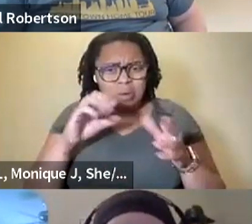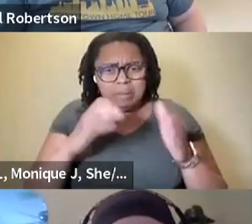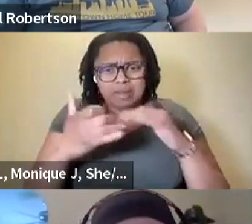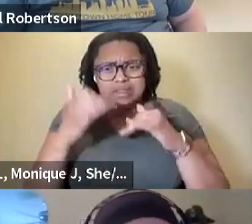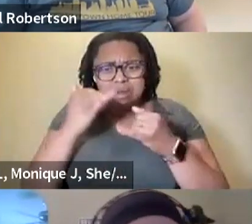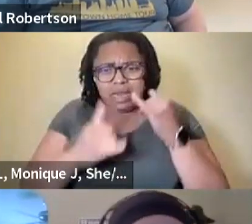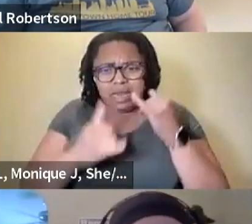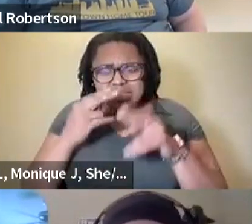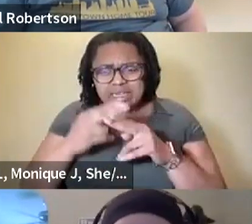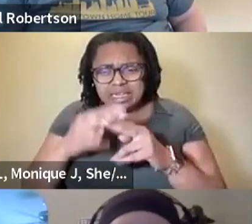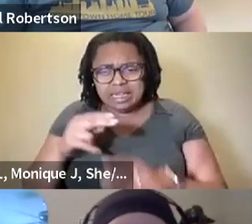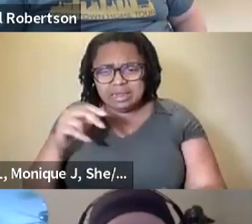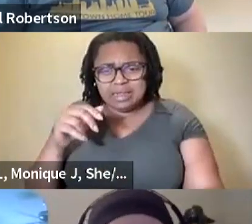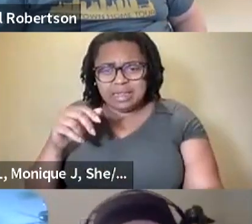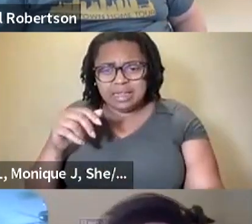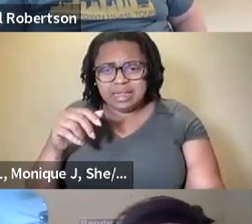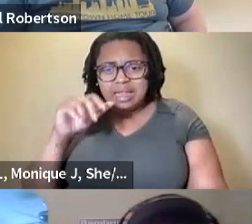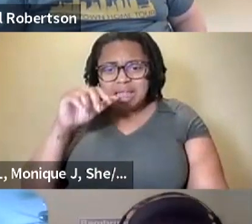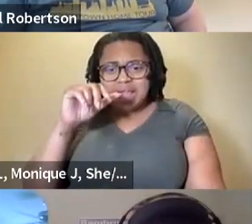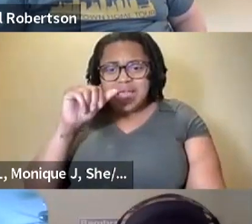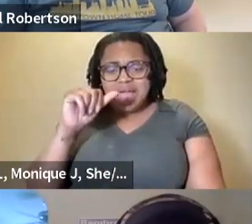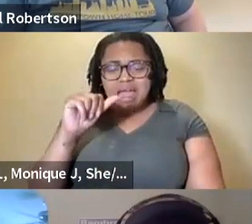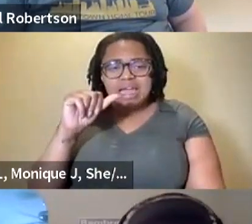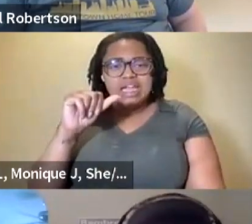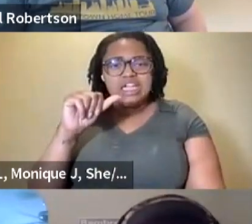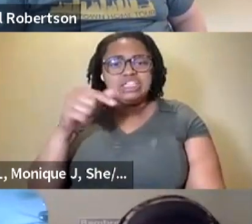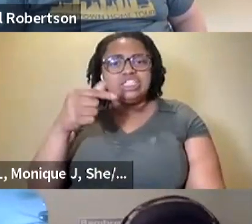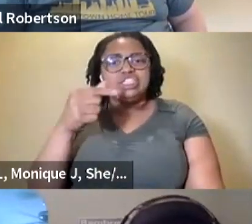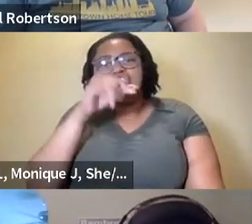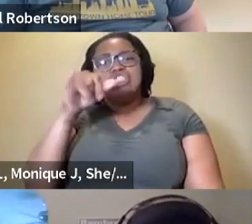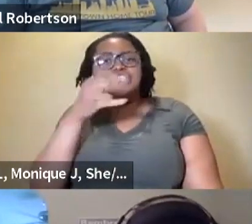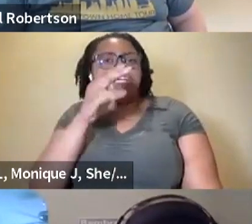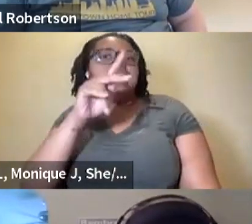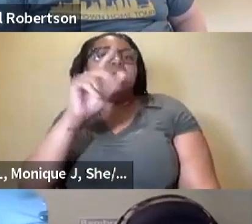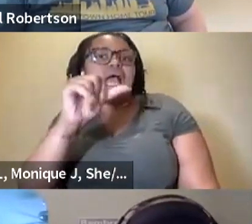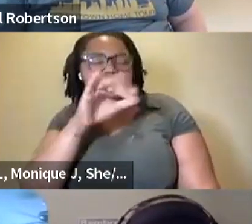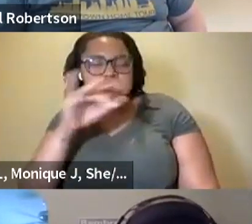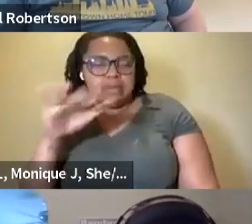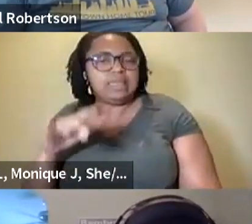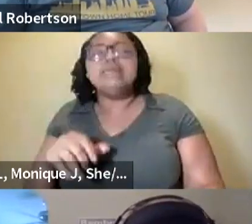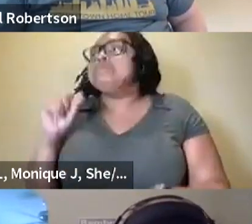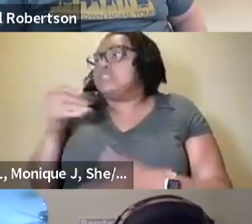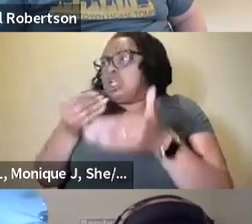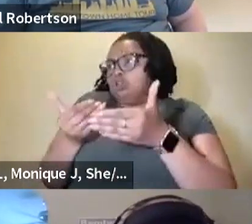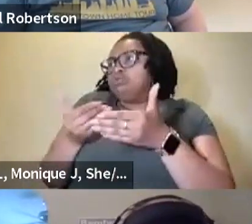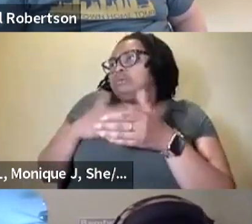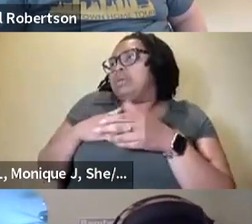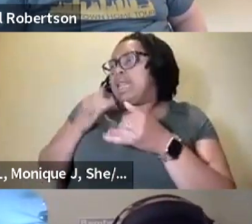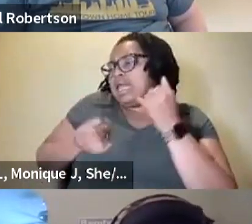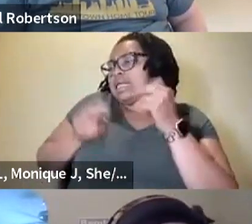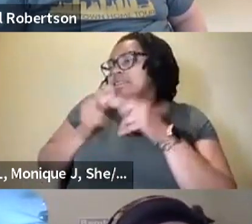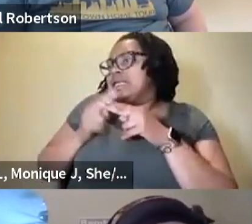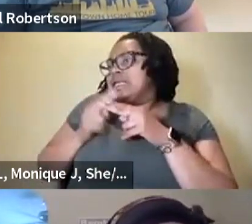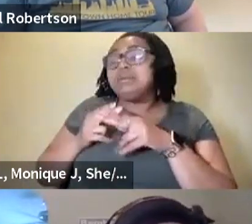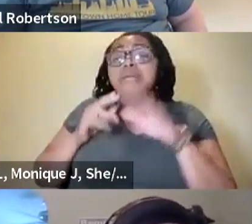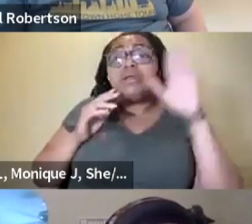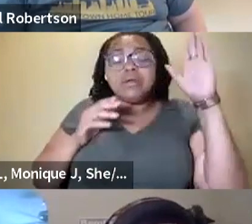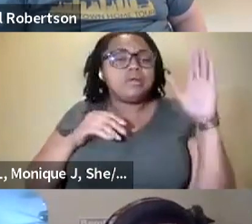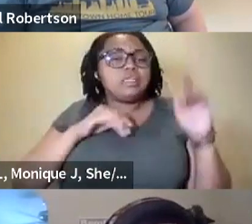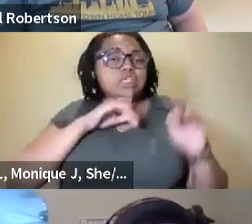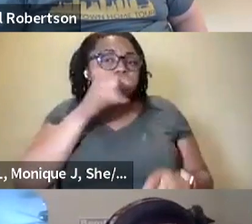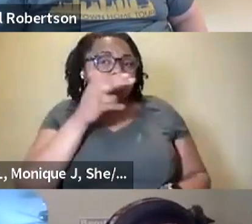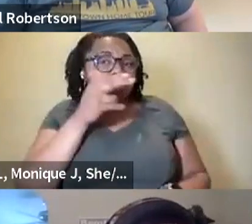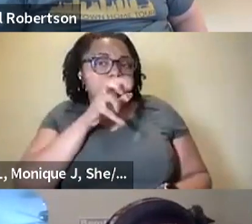Close enough. Present. Thank you. John Barber? Present. Thank you. Logan